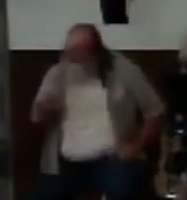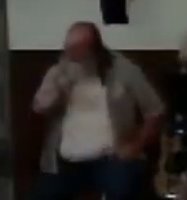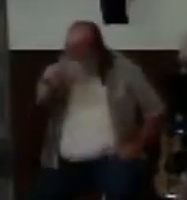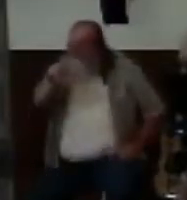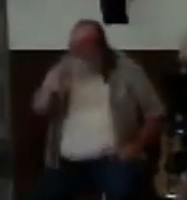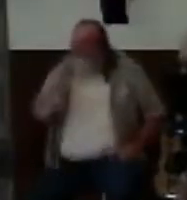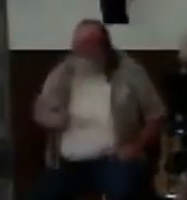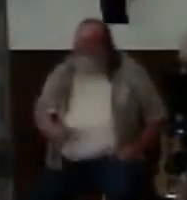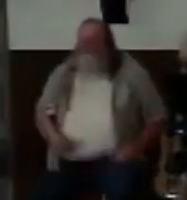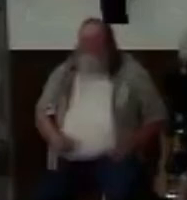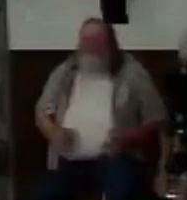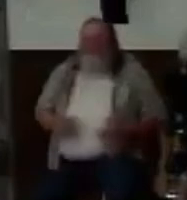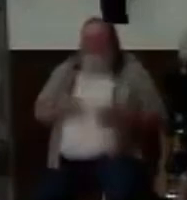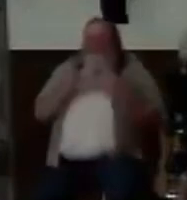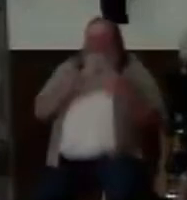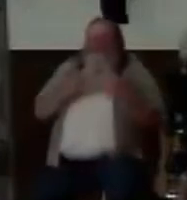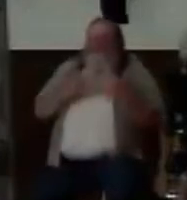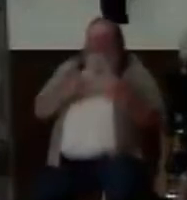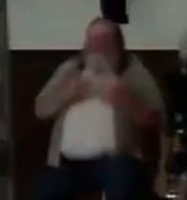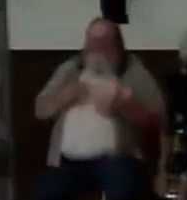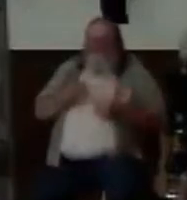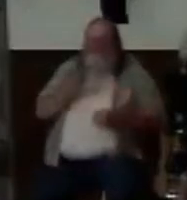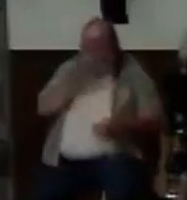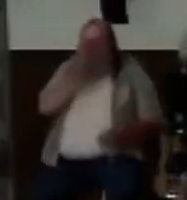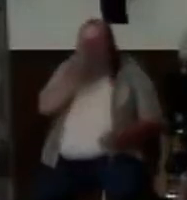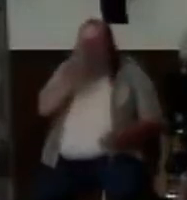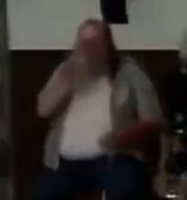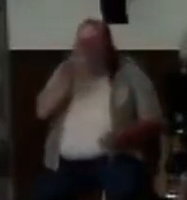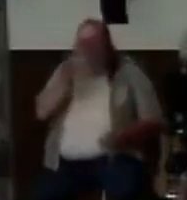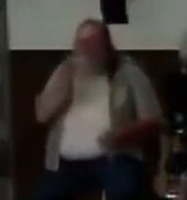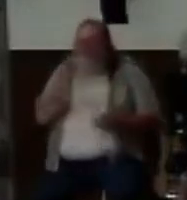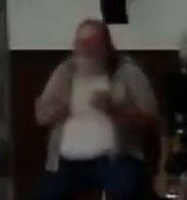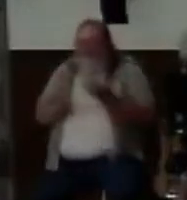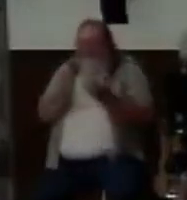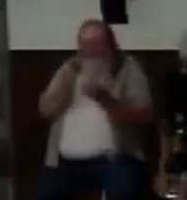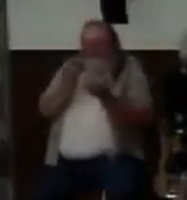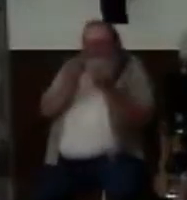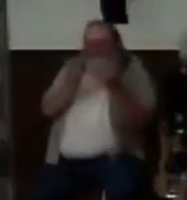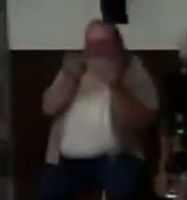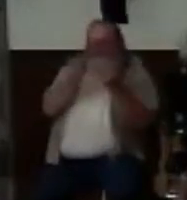Fresh, never stagnant. It's a bubbling spring within them.